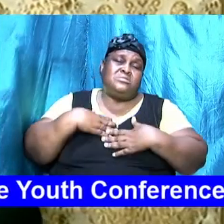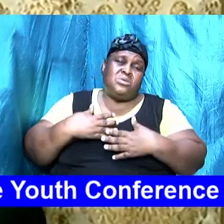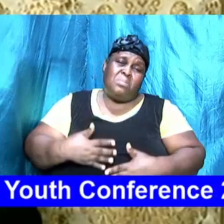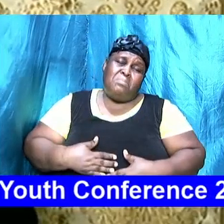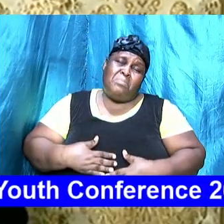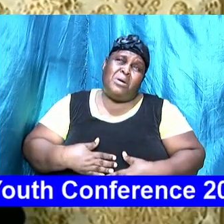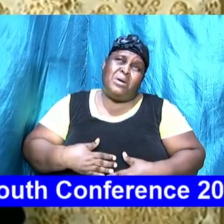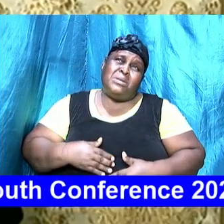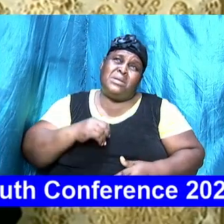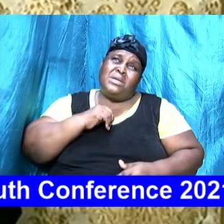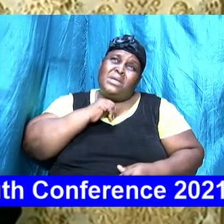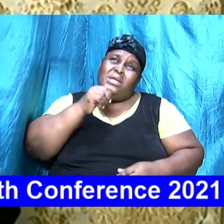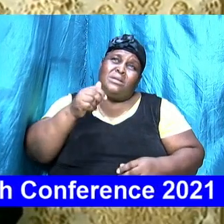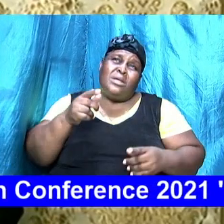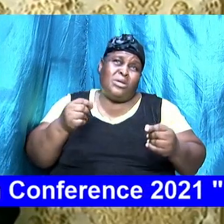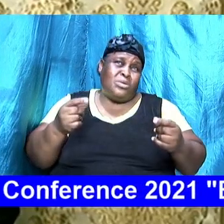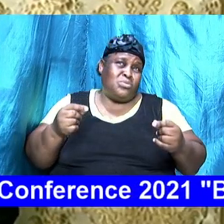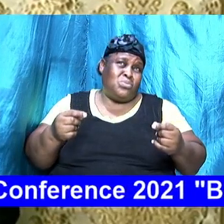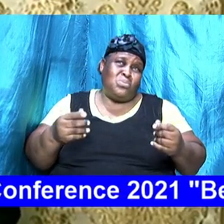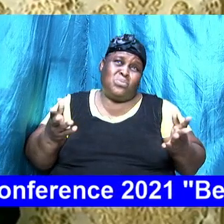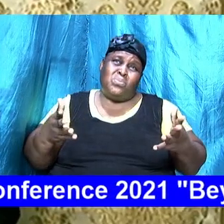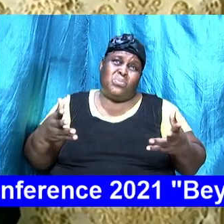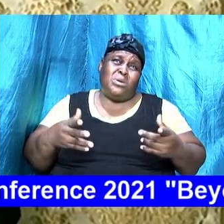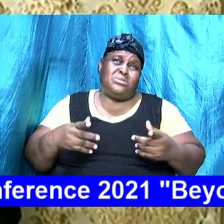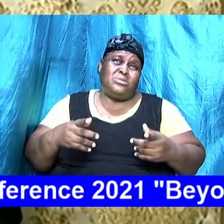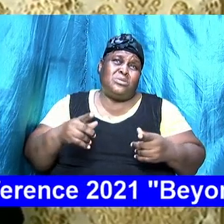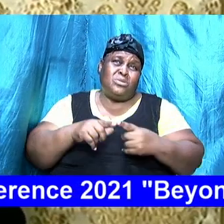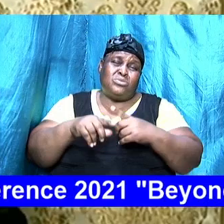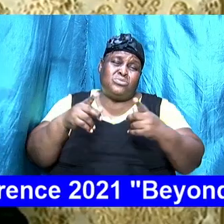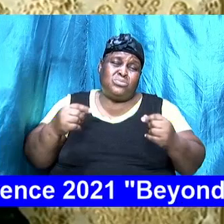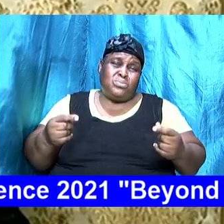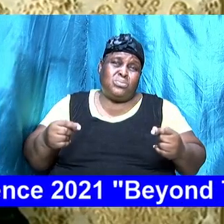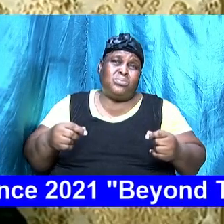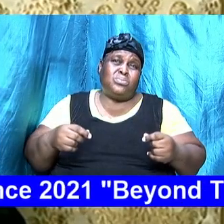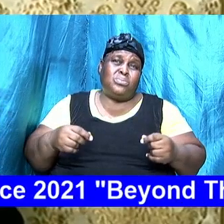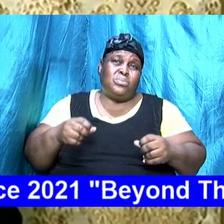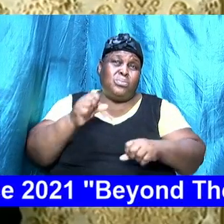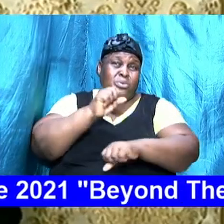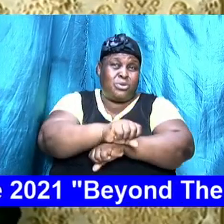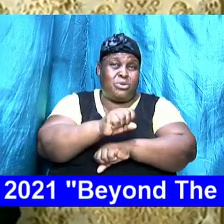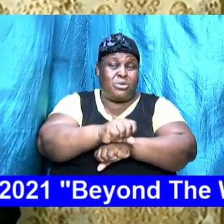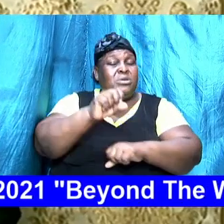their weight as they ought, can it work? Yes.